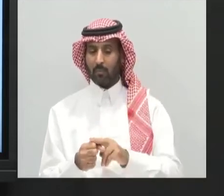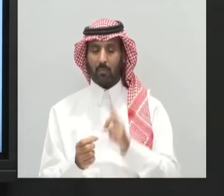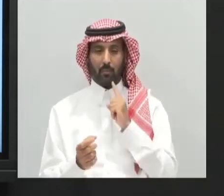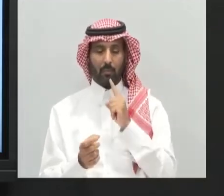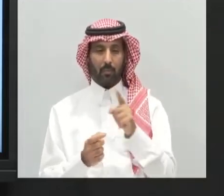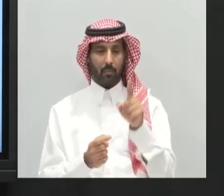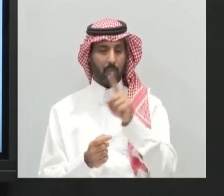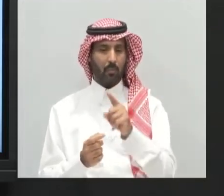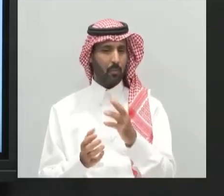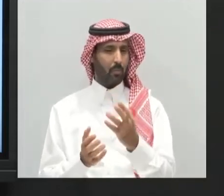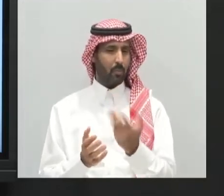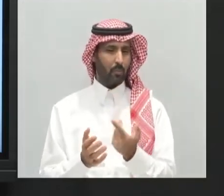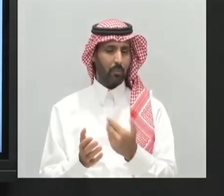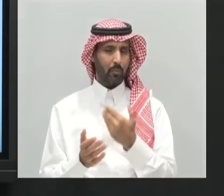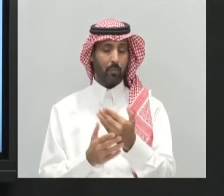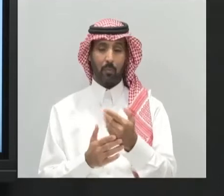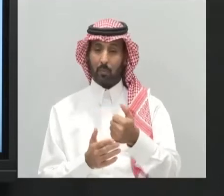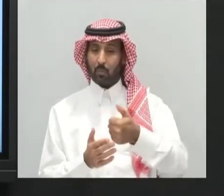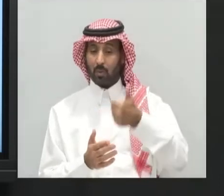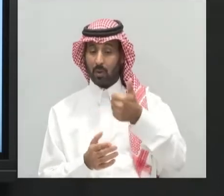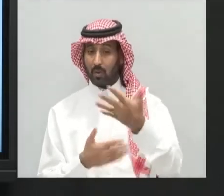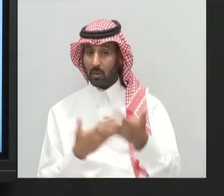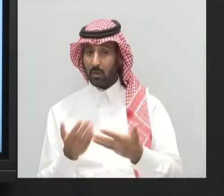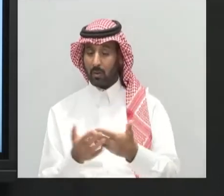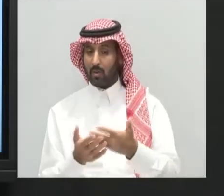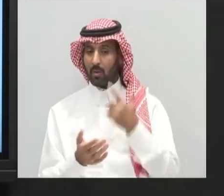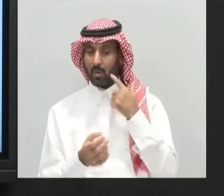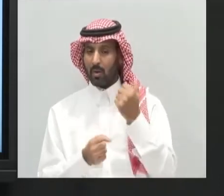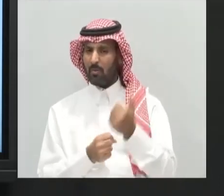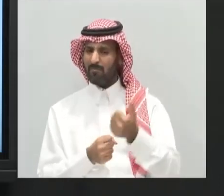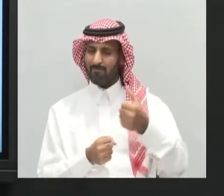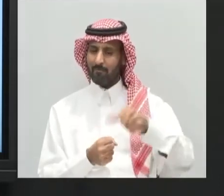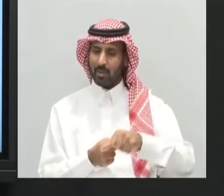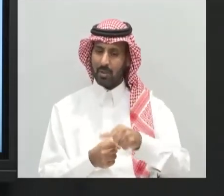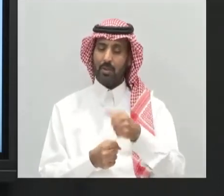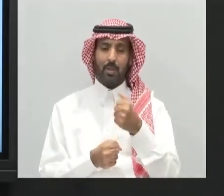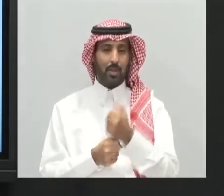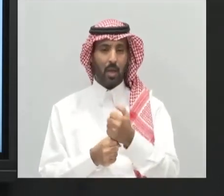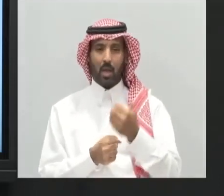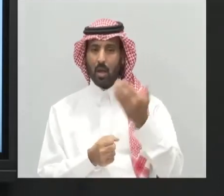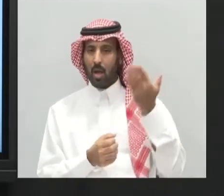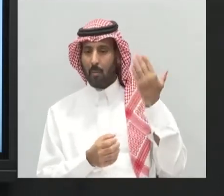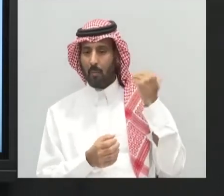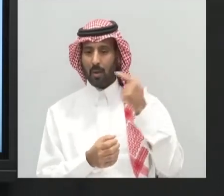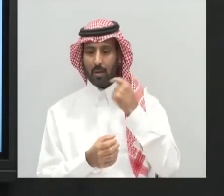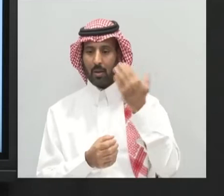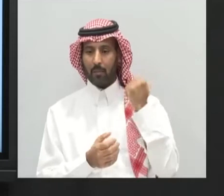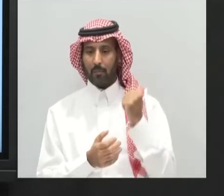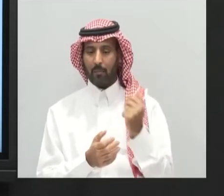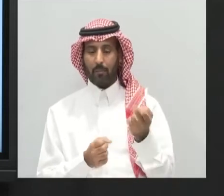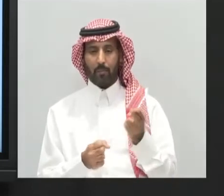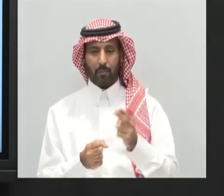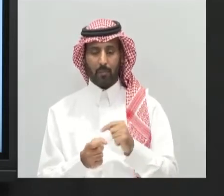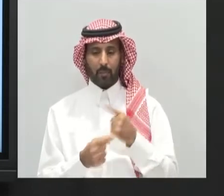of this question about the good things and the bad things that happened to us last year. So let's just